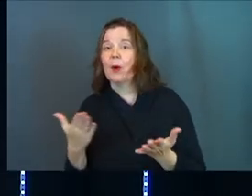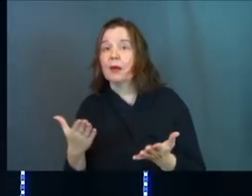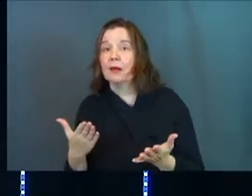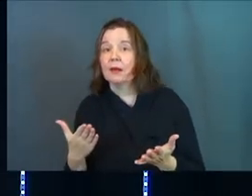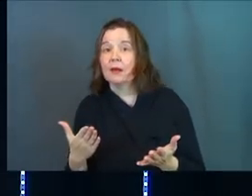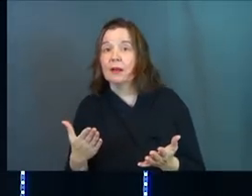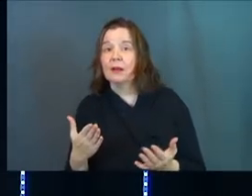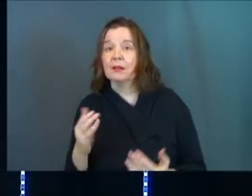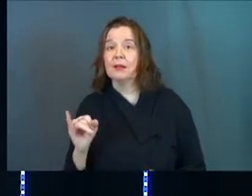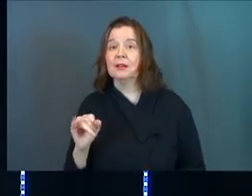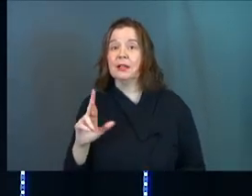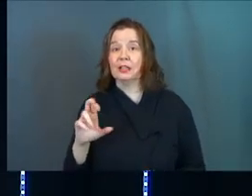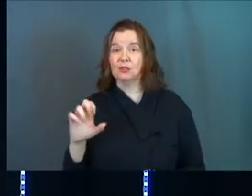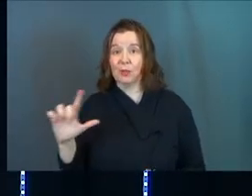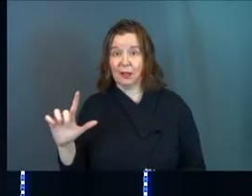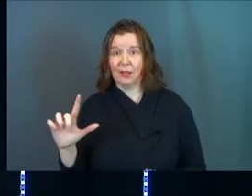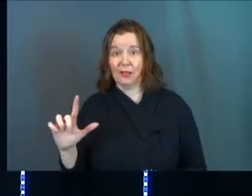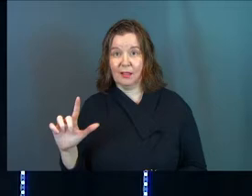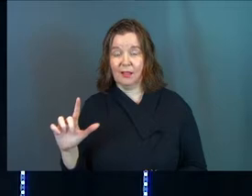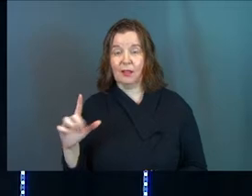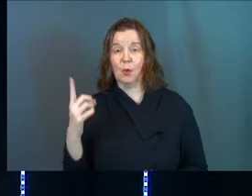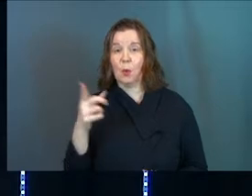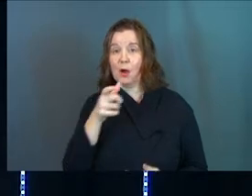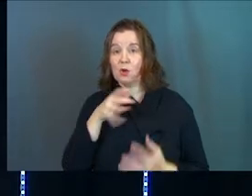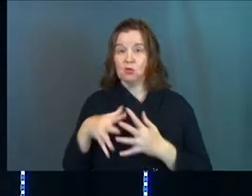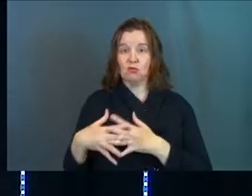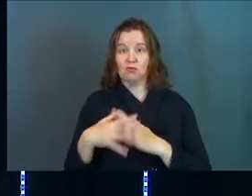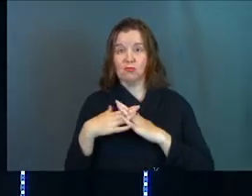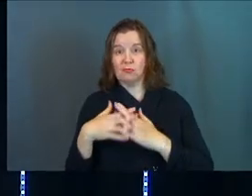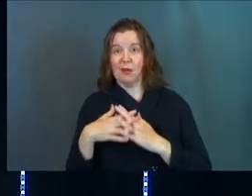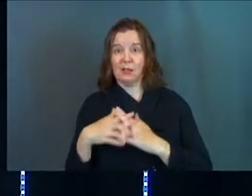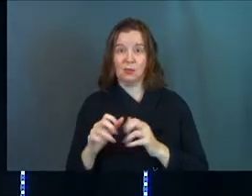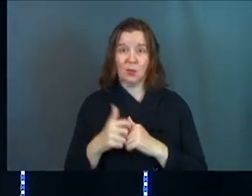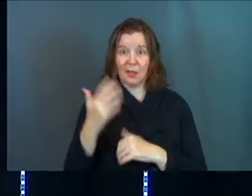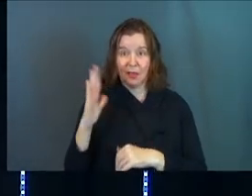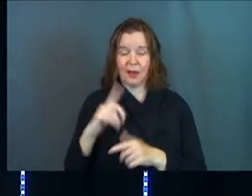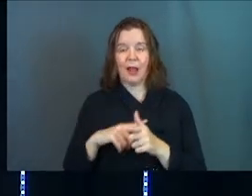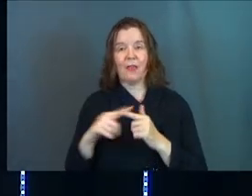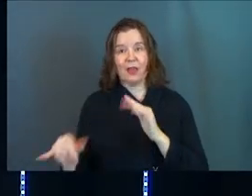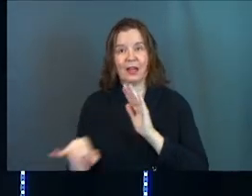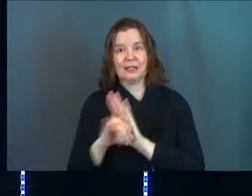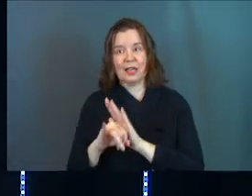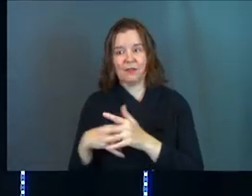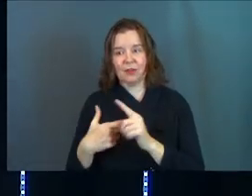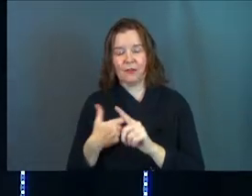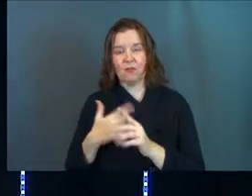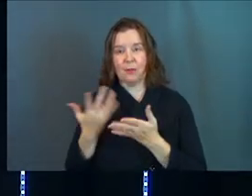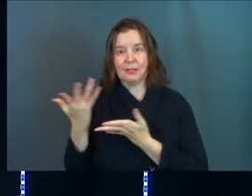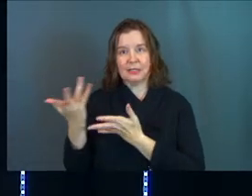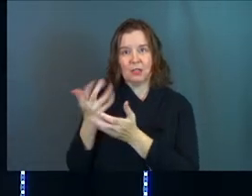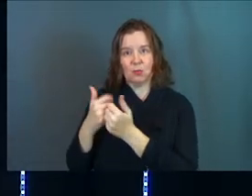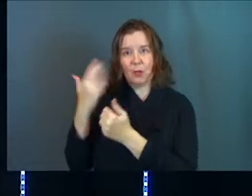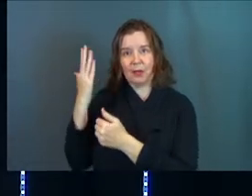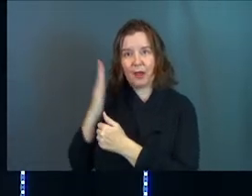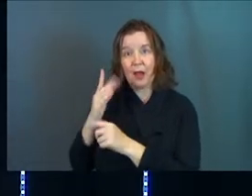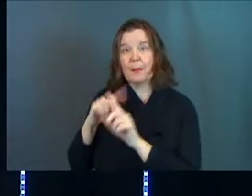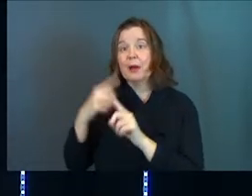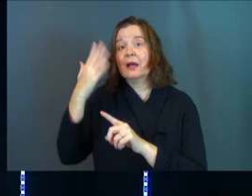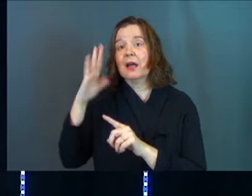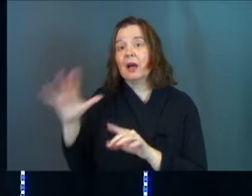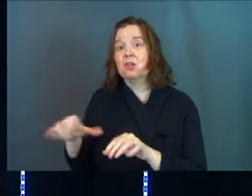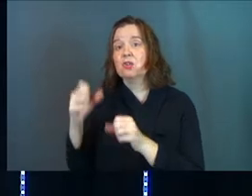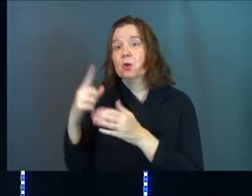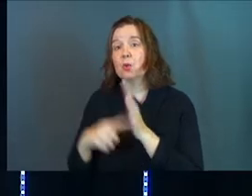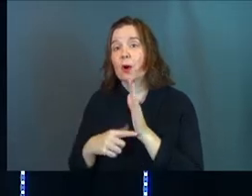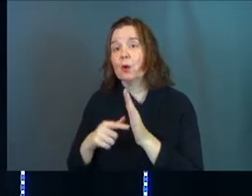class? Israel. One who wrestles with God, and that identity came out of his interaction with God, but God